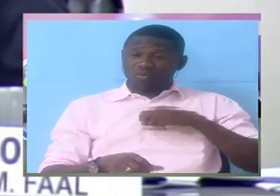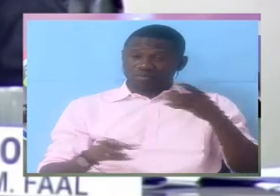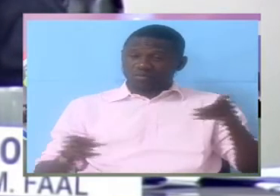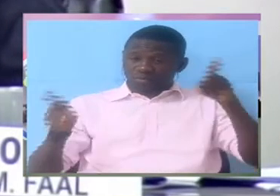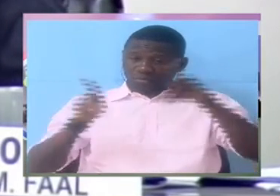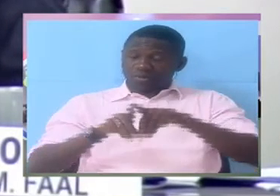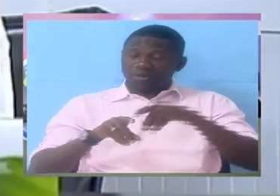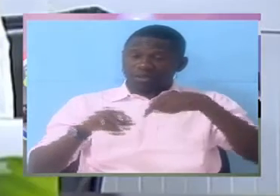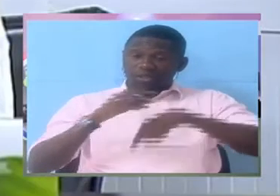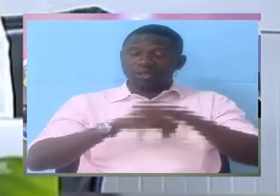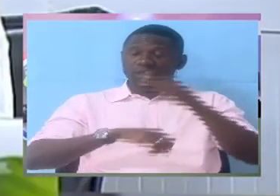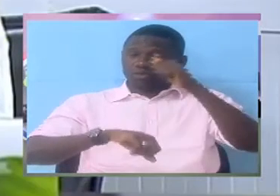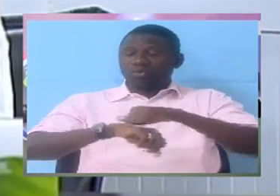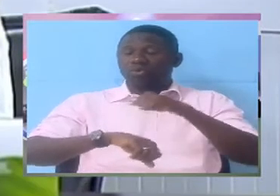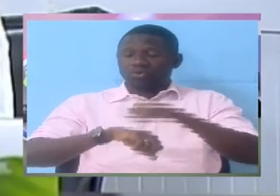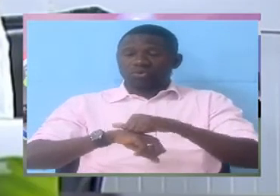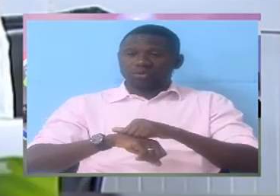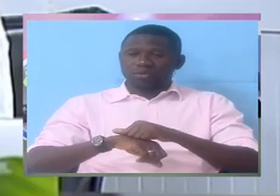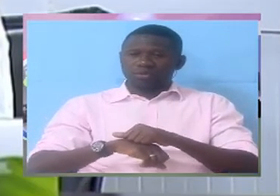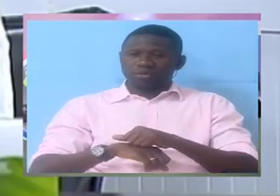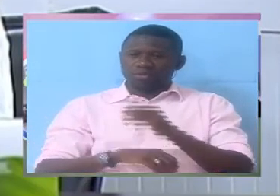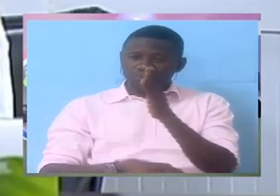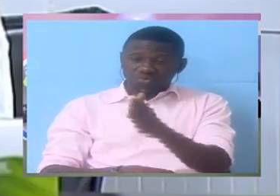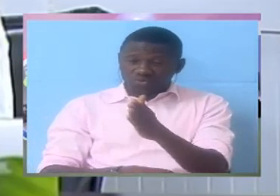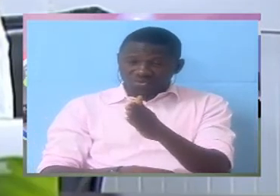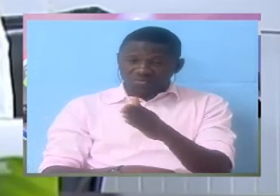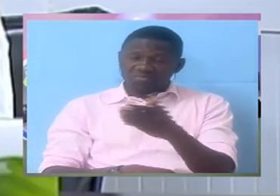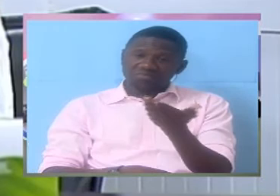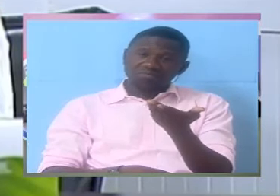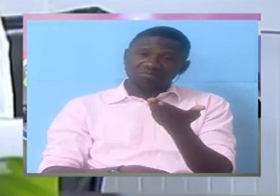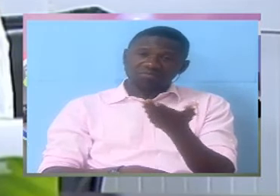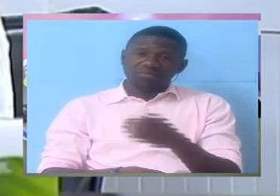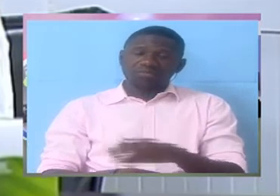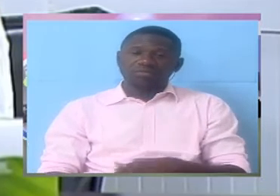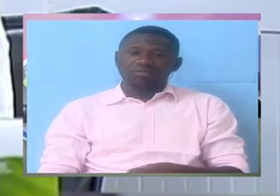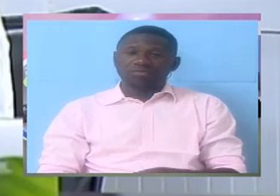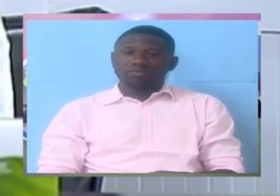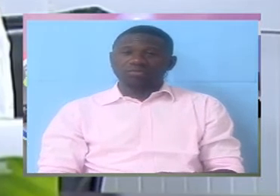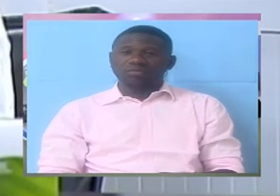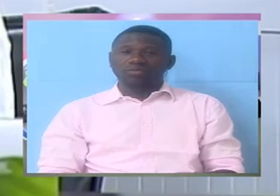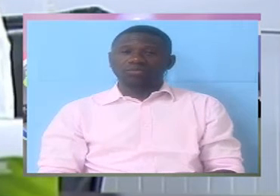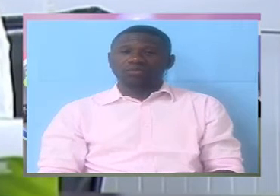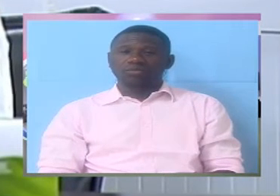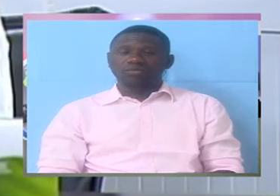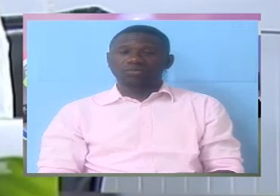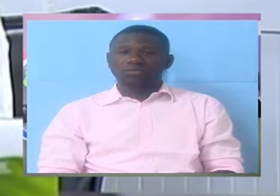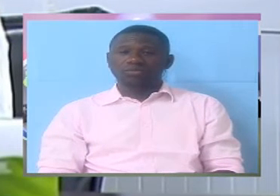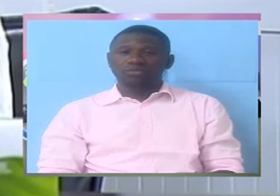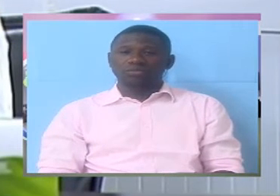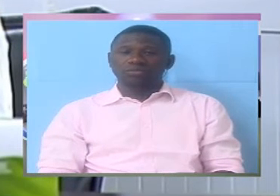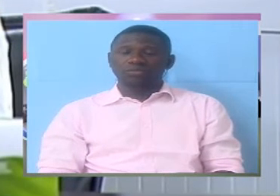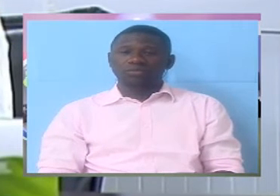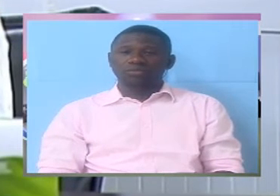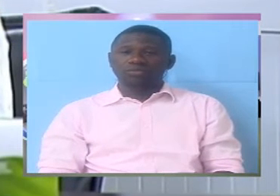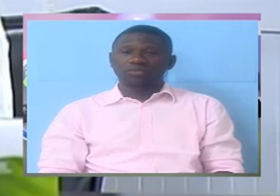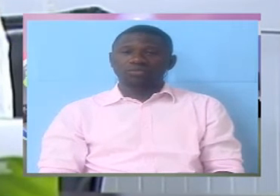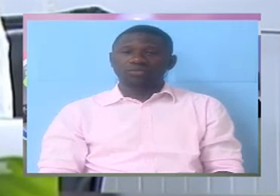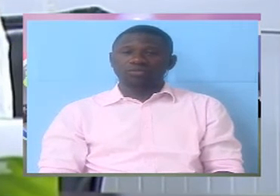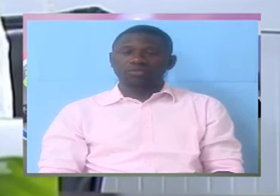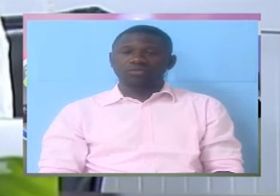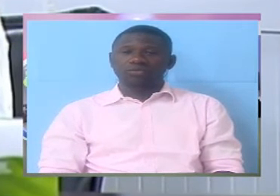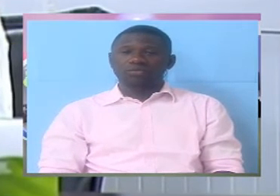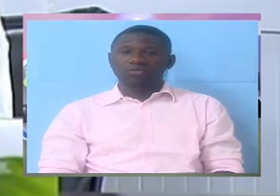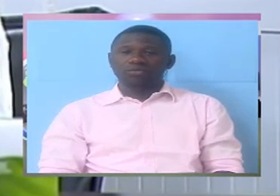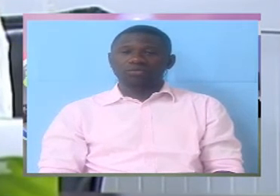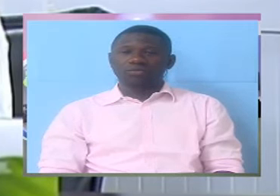case? Imanyele dundika foko bitung iduma lankole ti bari yedundi nyine kanko ifangulu dani bulobe